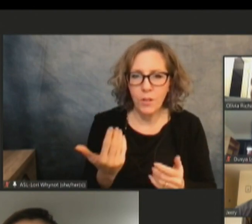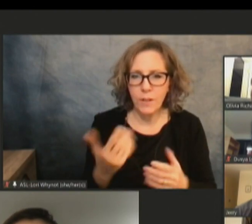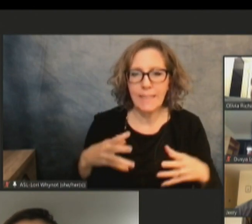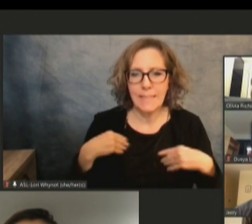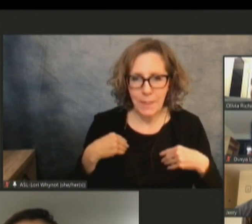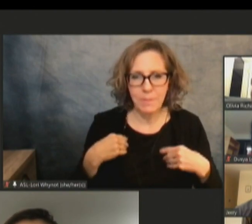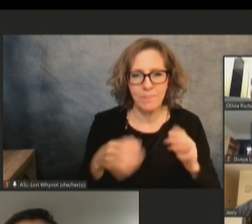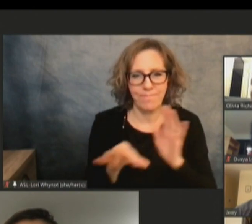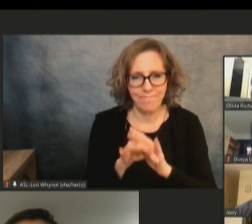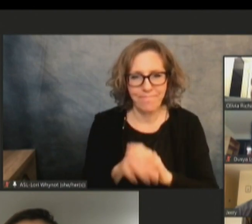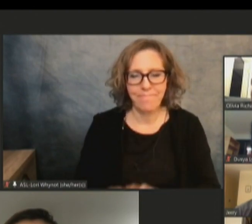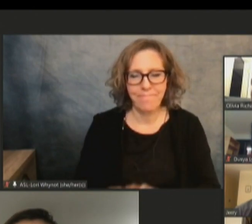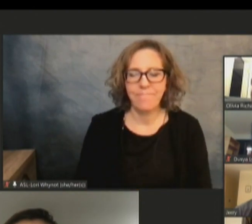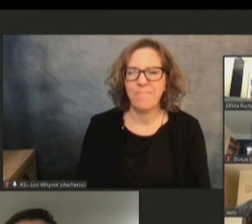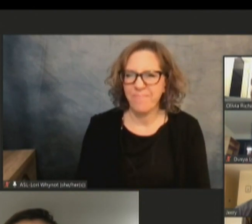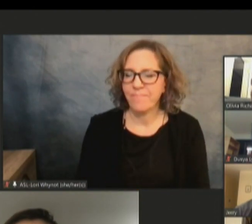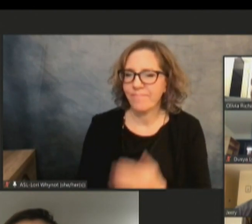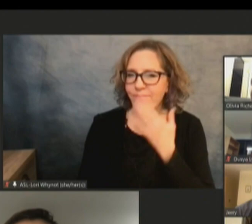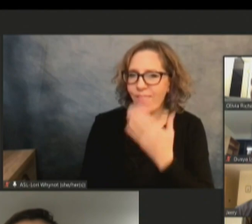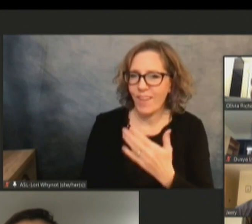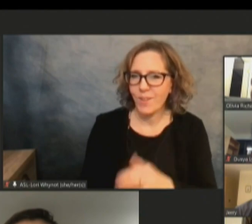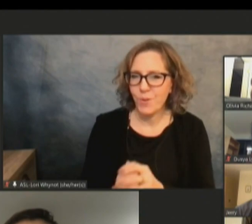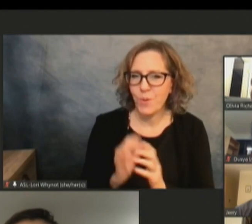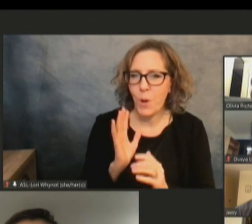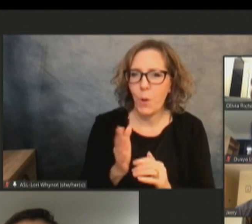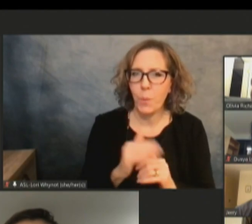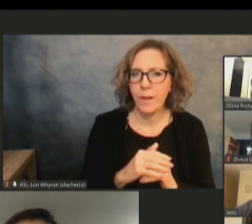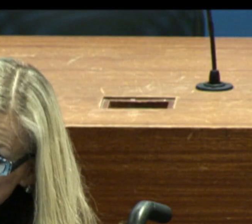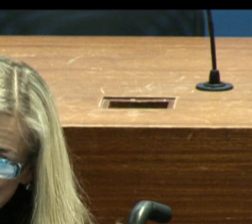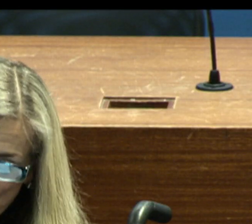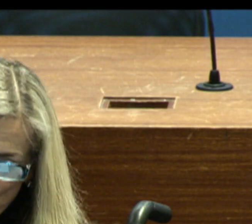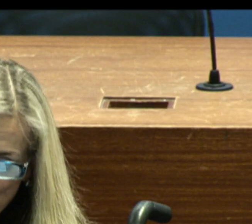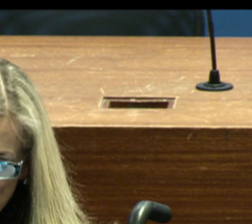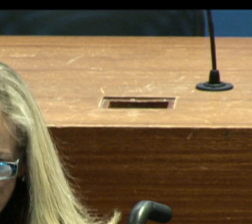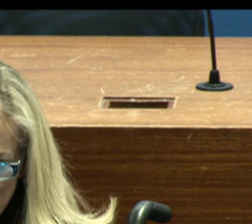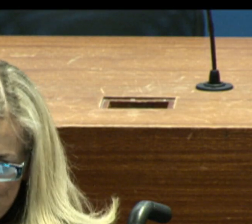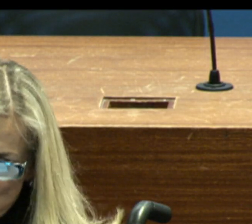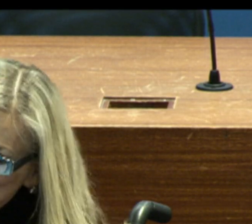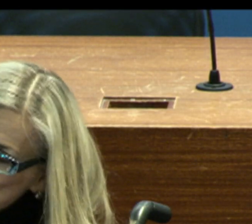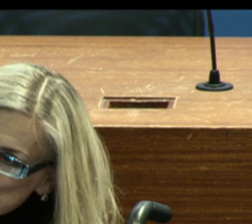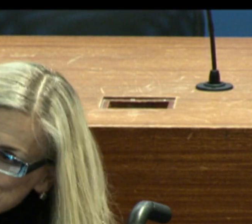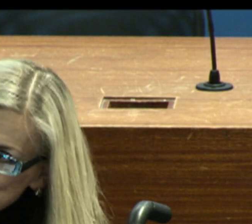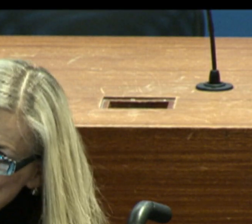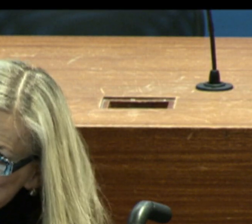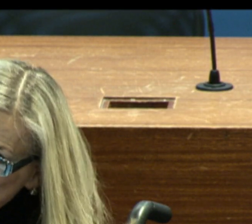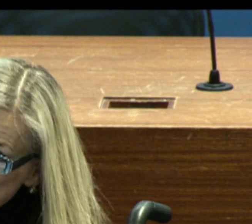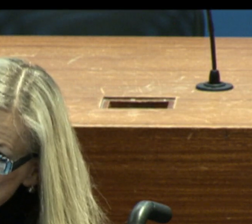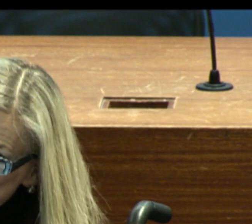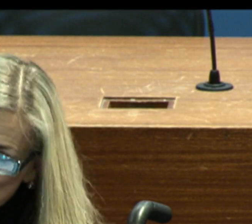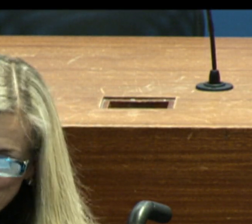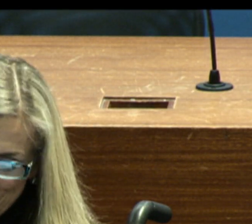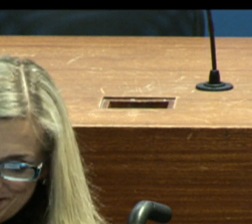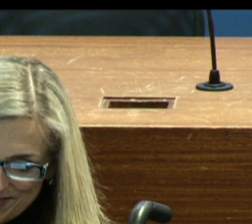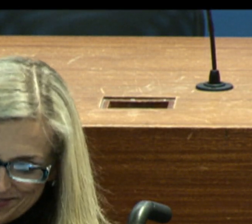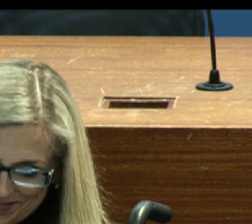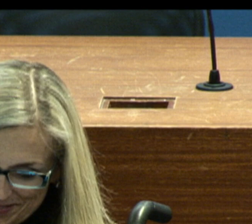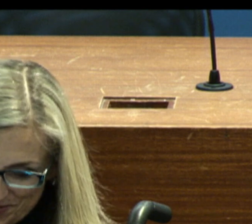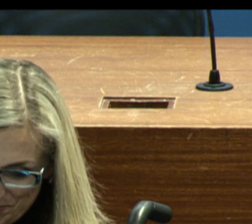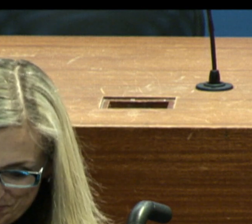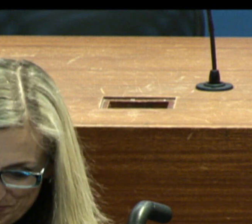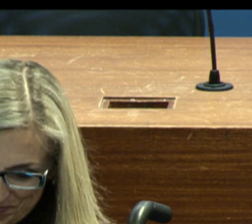Thank you, David. And I will echo Jerry's sentiment. We always miss you and we love your input. So please keep coming to our meetings.